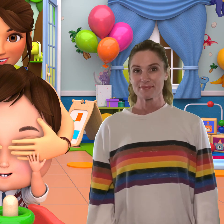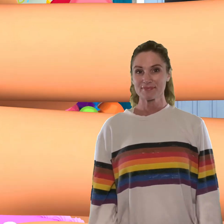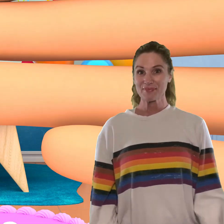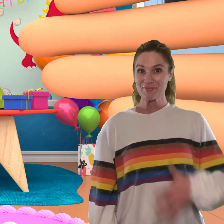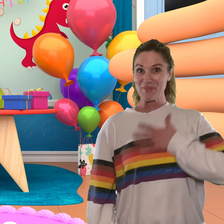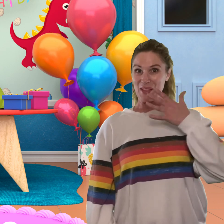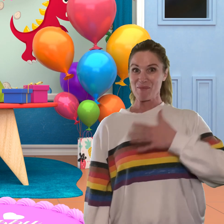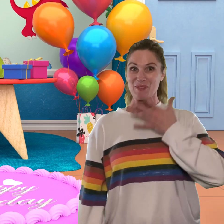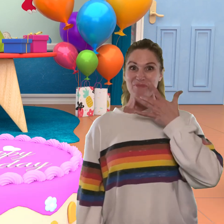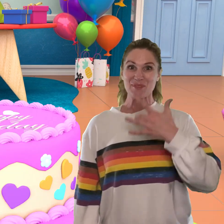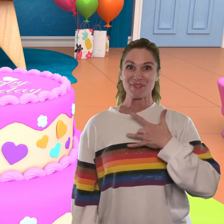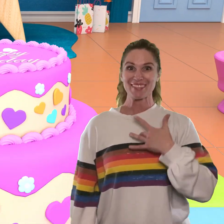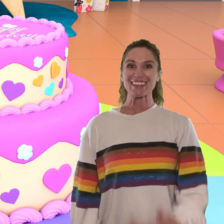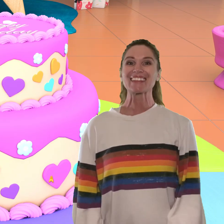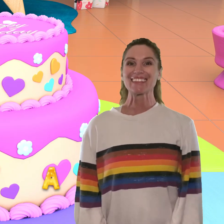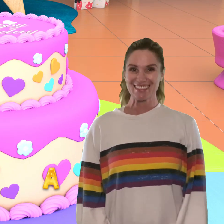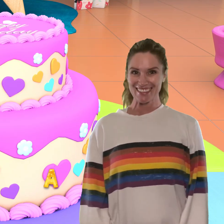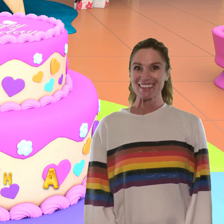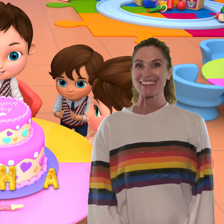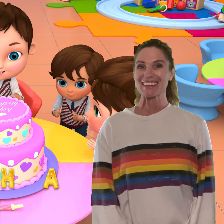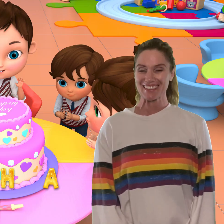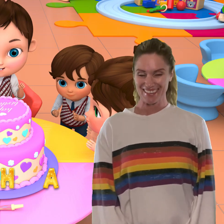happy birthday